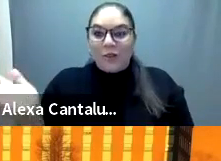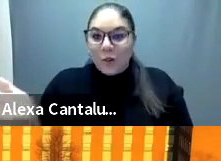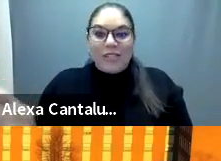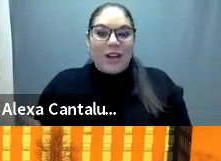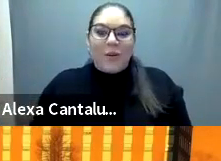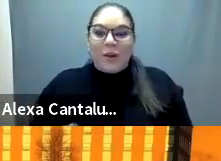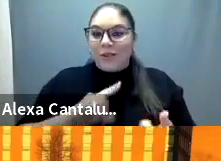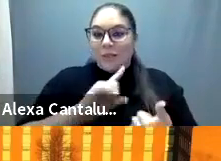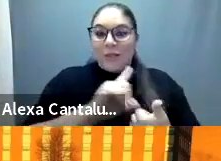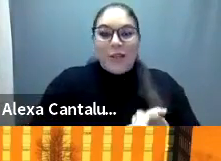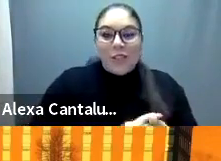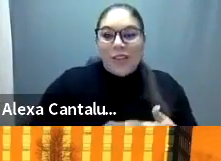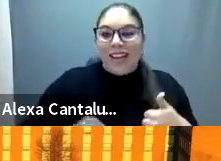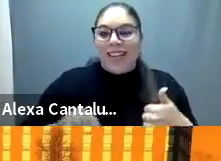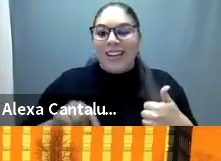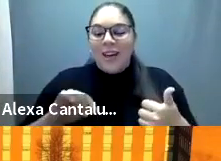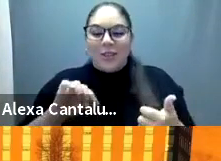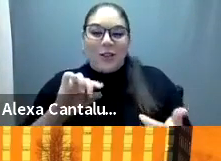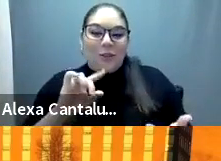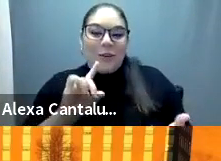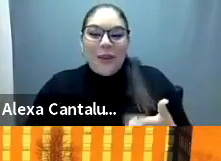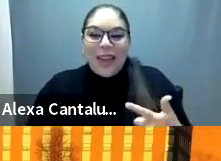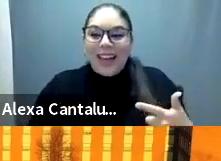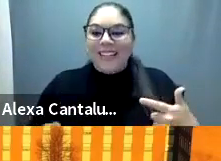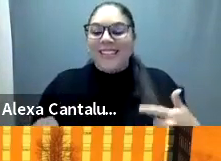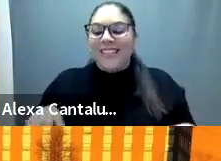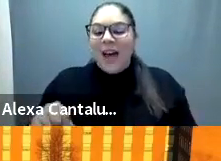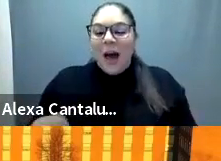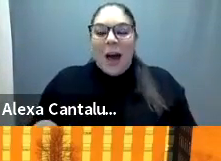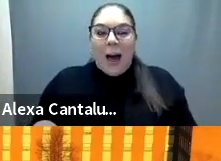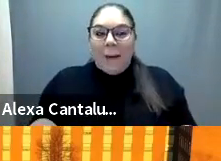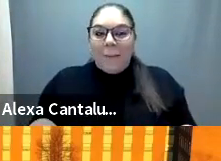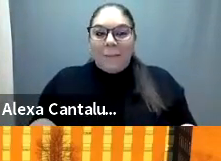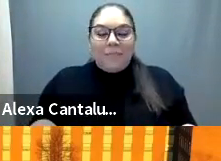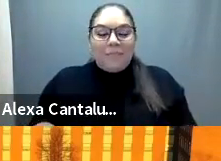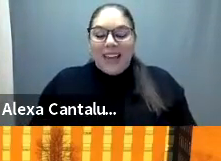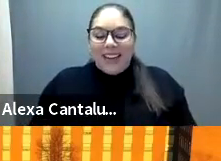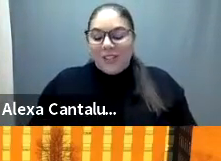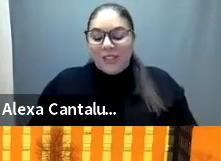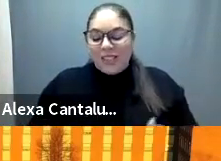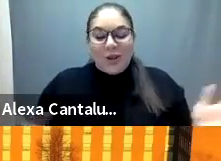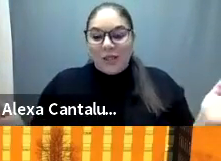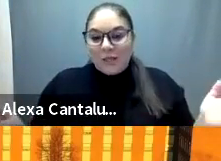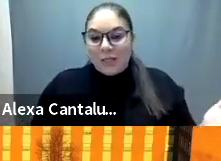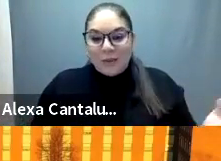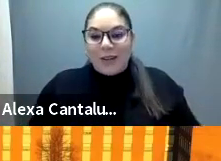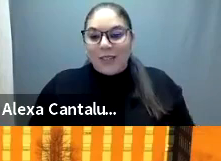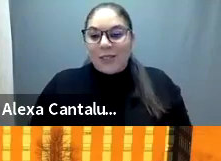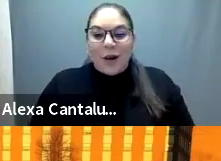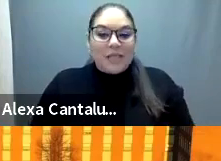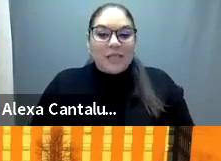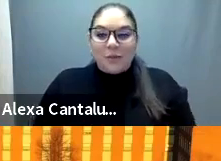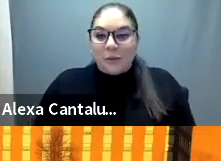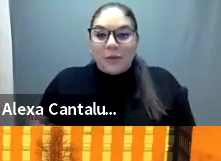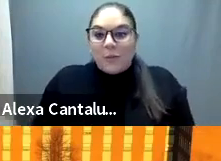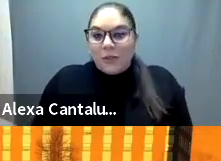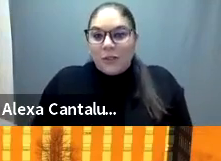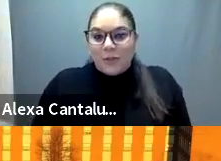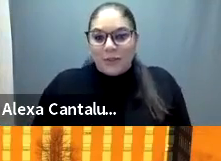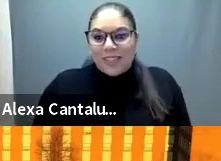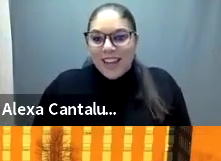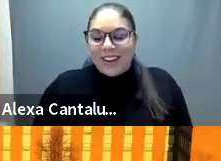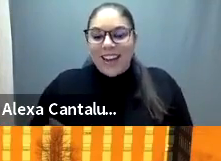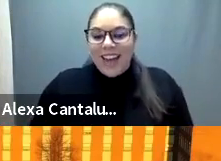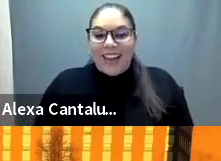a lot of the shows there, whether it's a magician, there's different bands. and it's an awesome experience. So I was able to work with